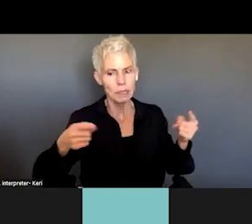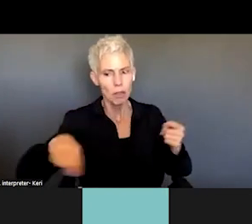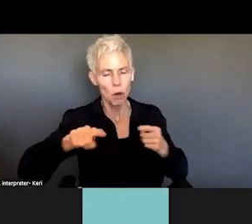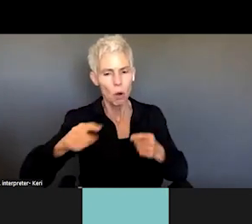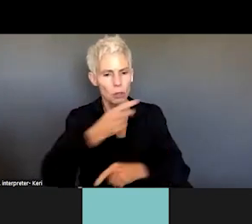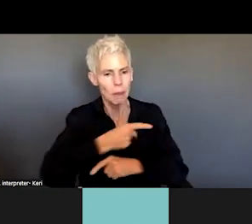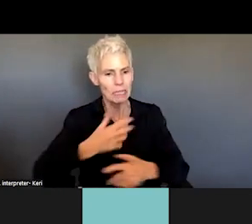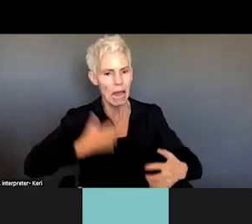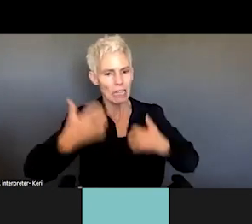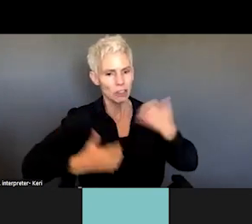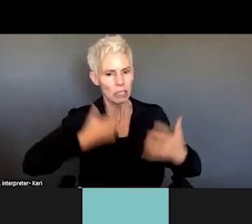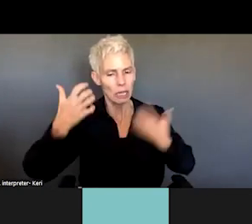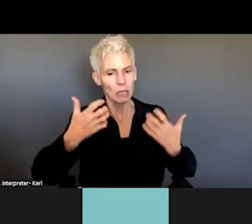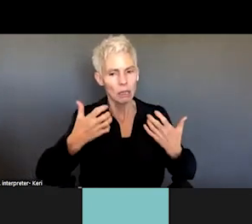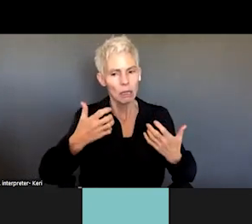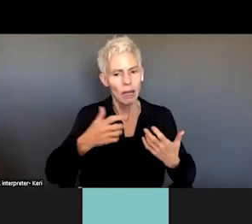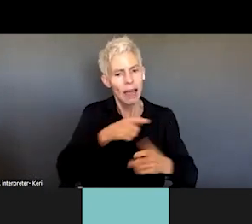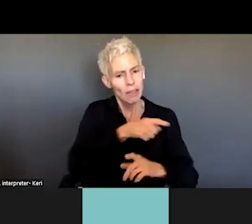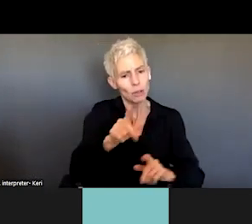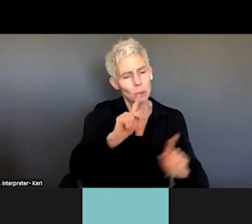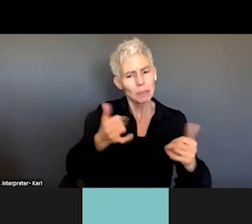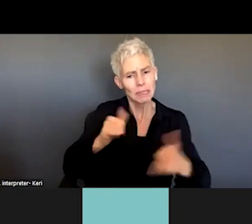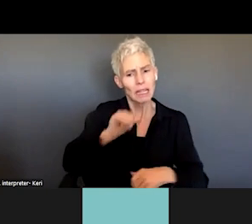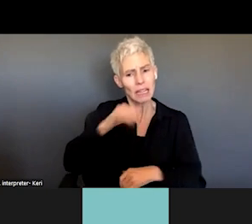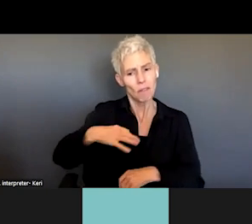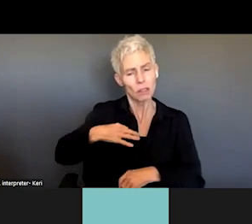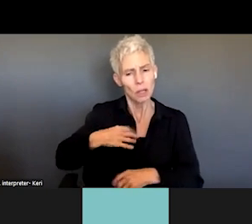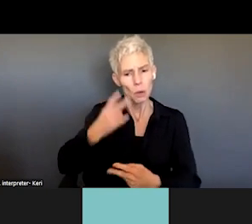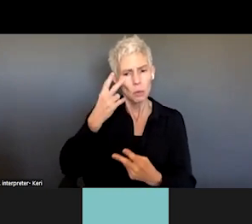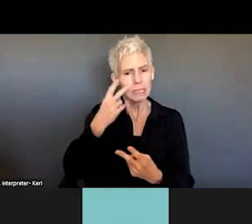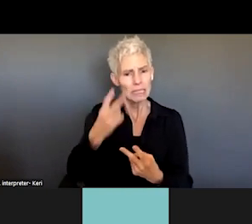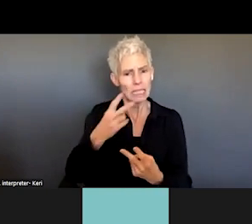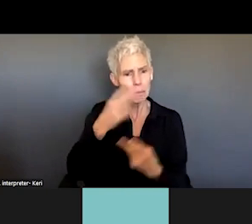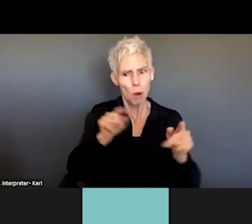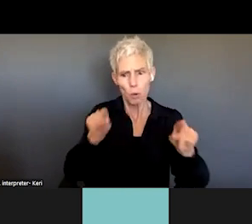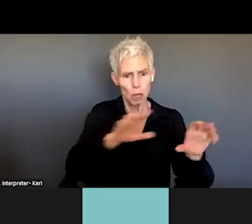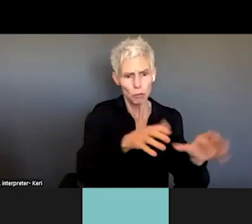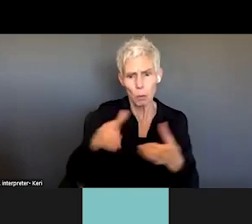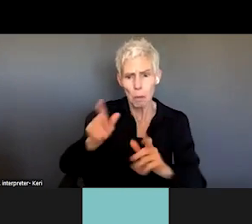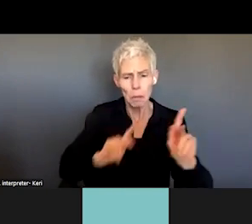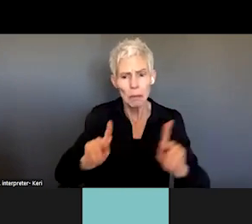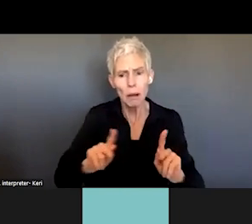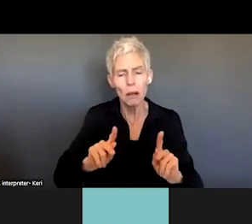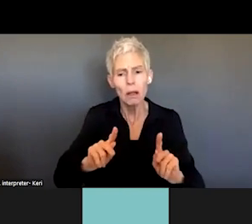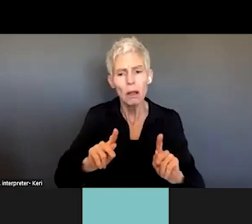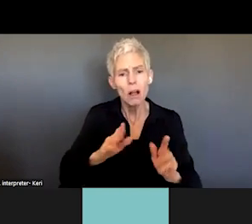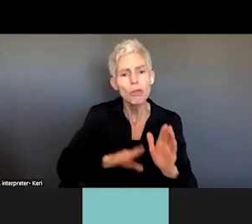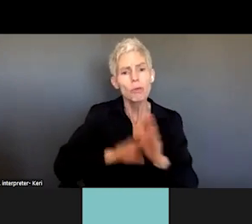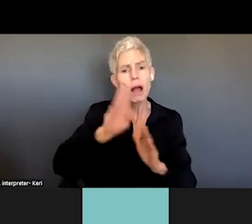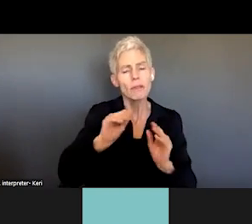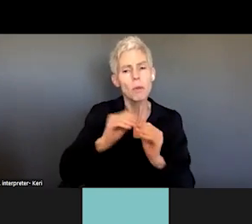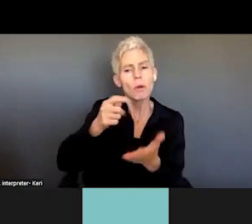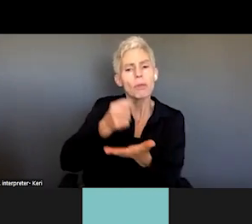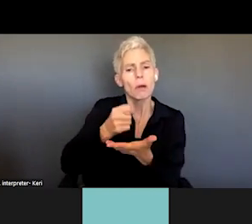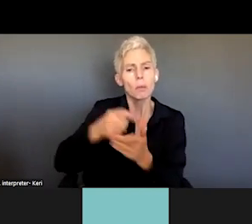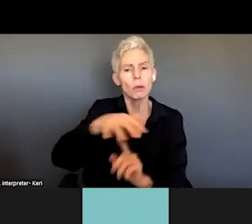folks who are still involuntary as well. And yet we see both those types of folks doing well in a more therapeutic environment